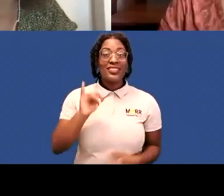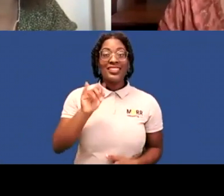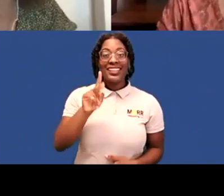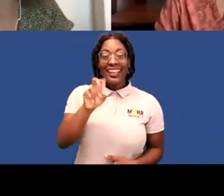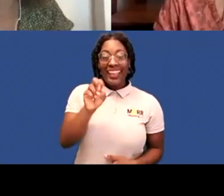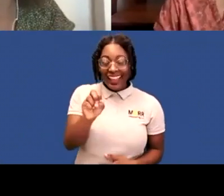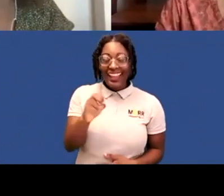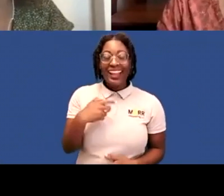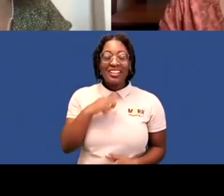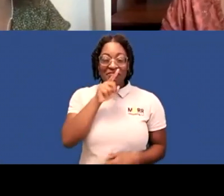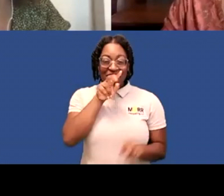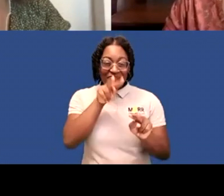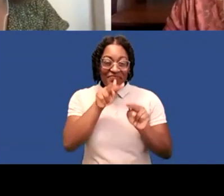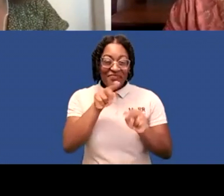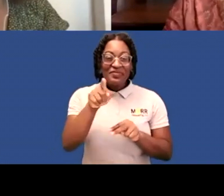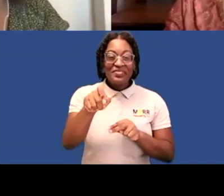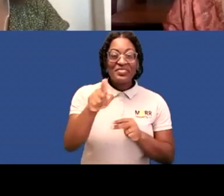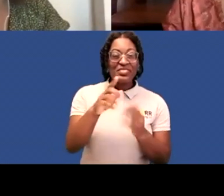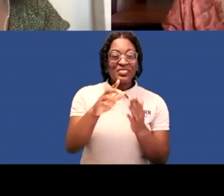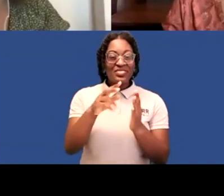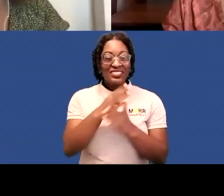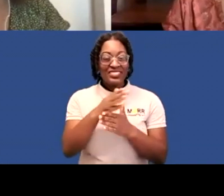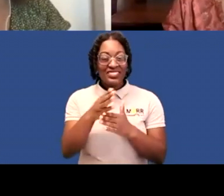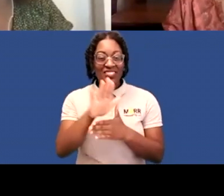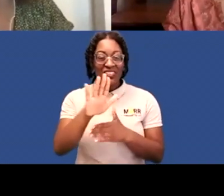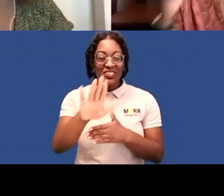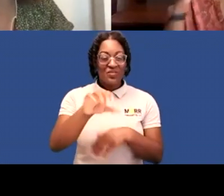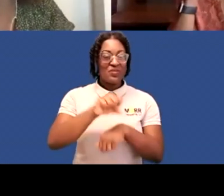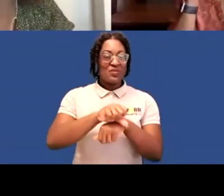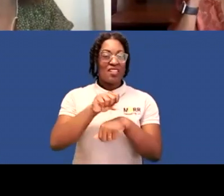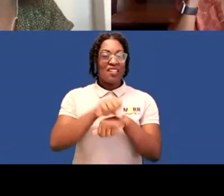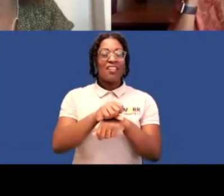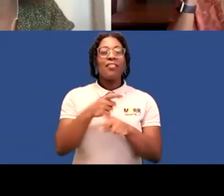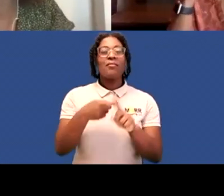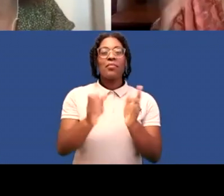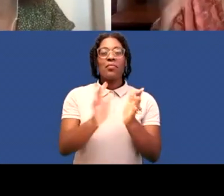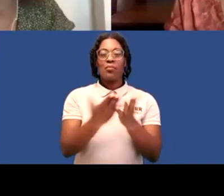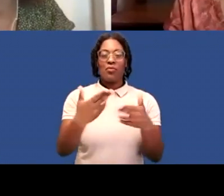share your work from outrage to organizing.